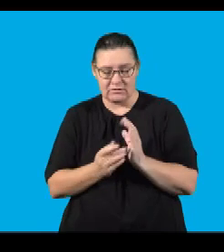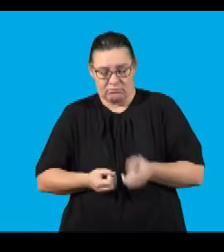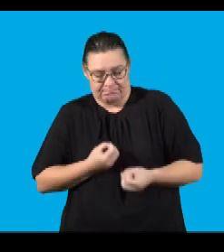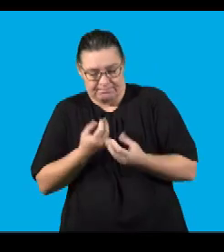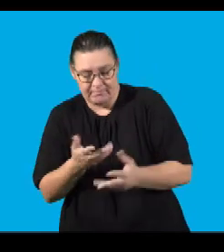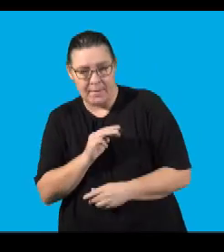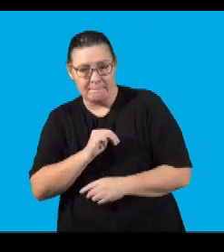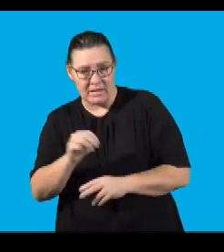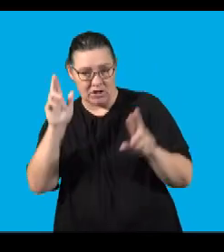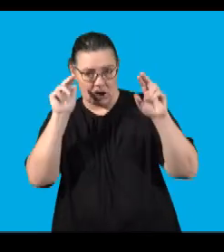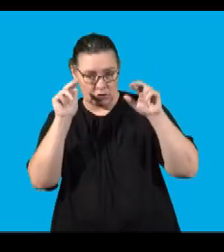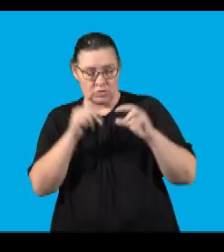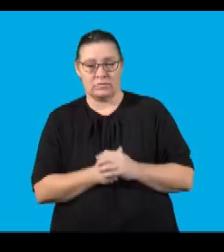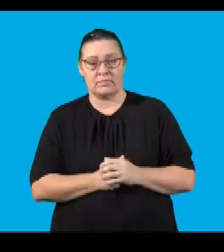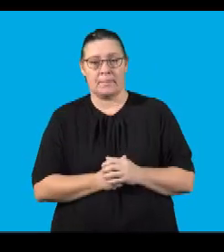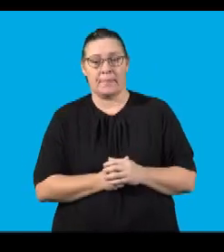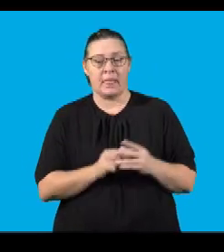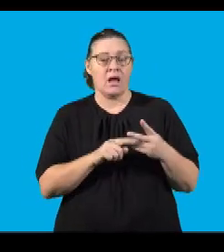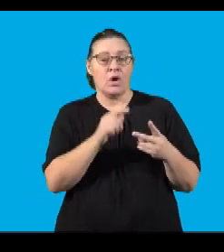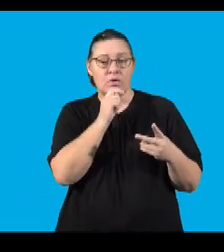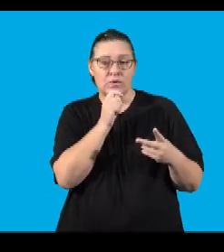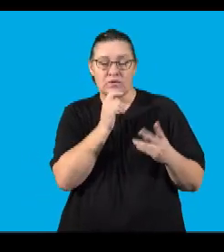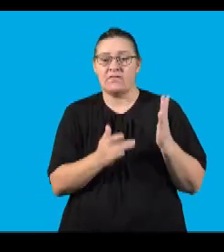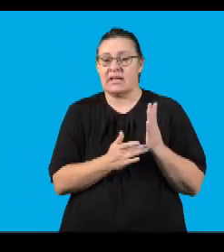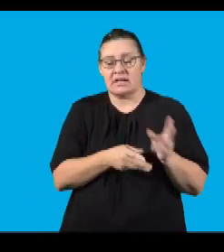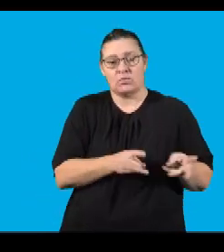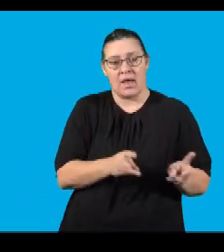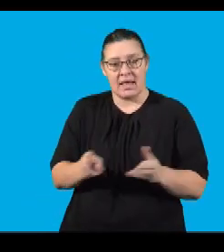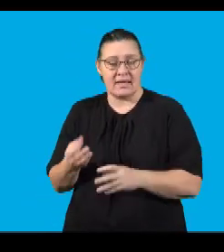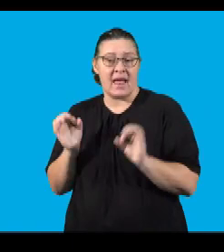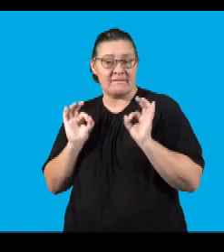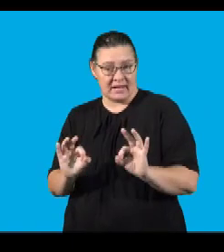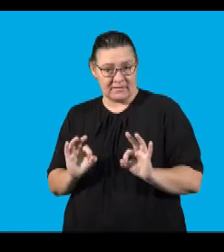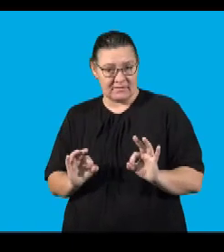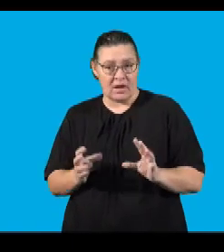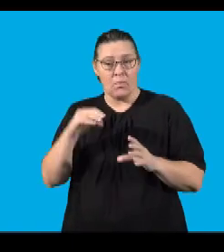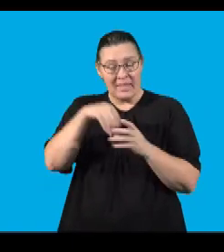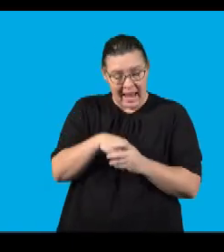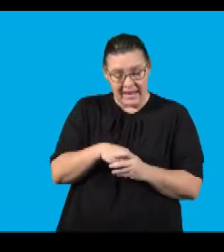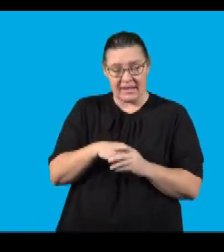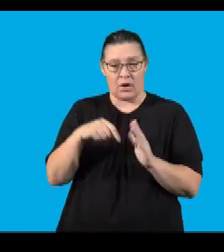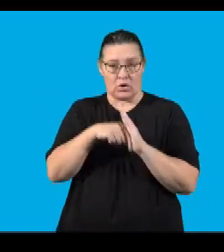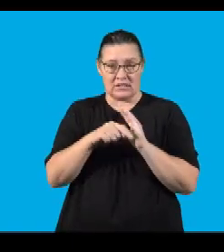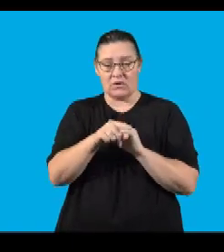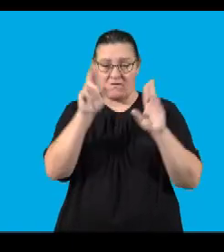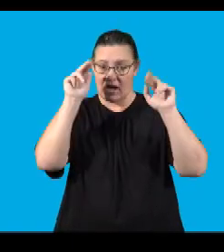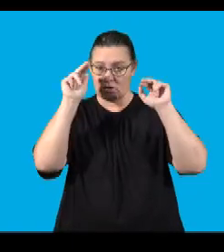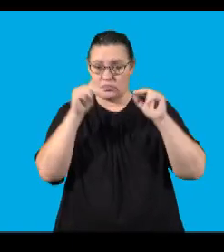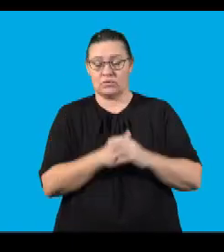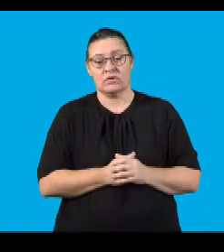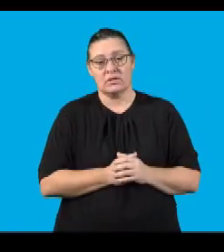the message of the cartoon, the use of techniques and their effectiveness in the context, again, of the